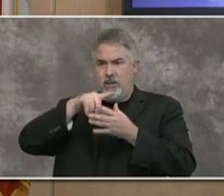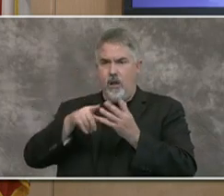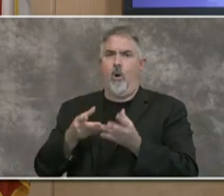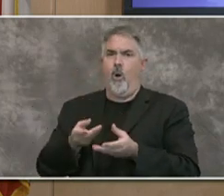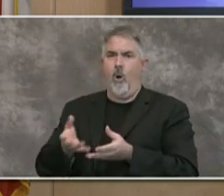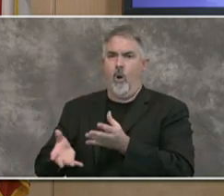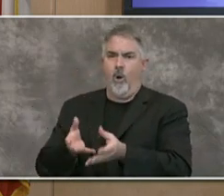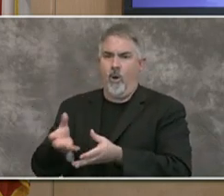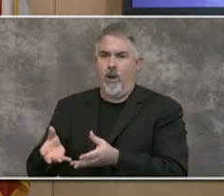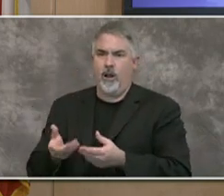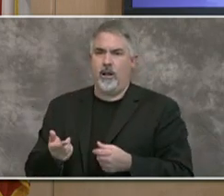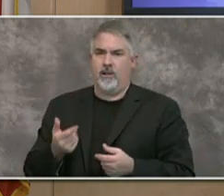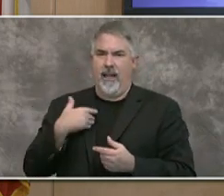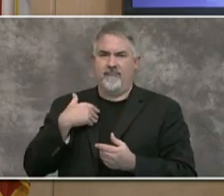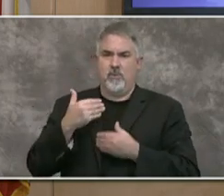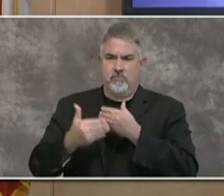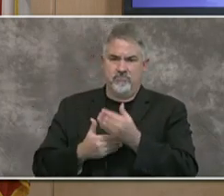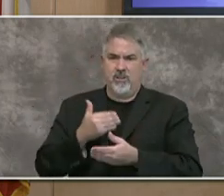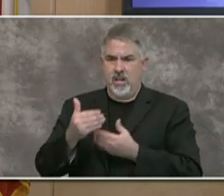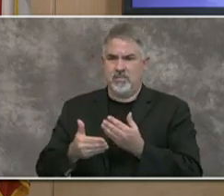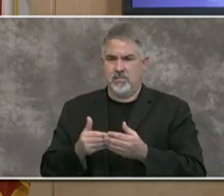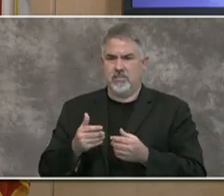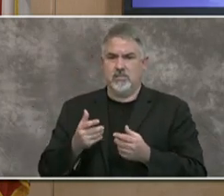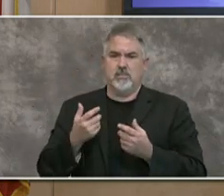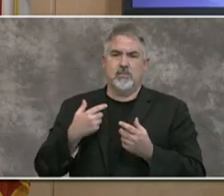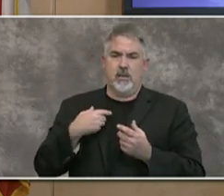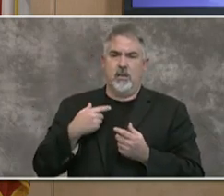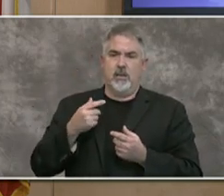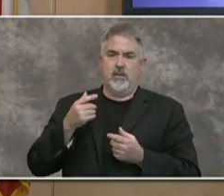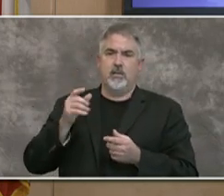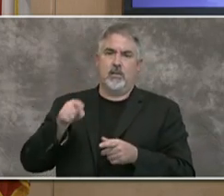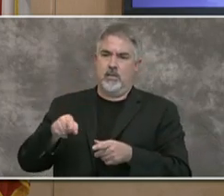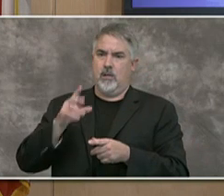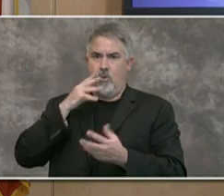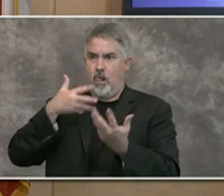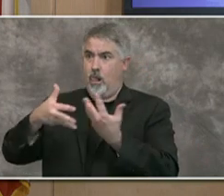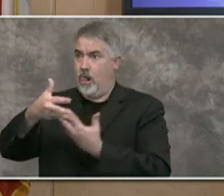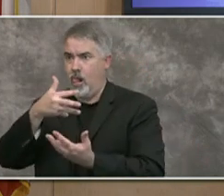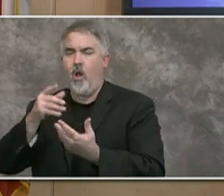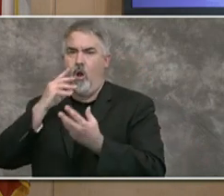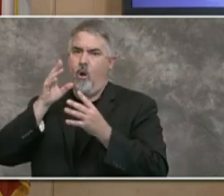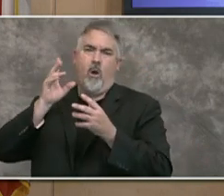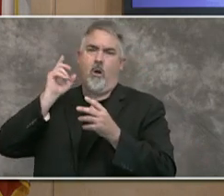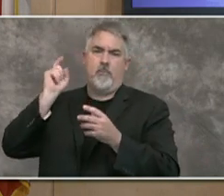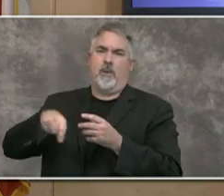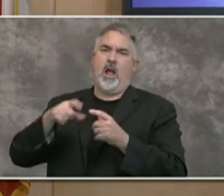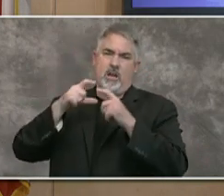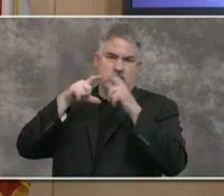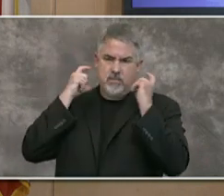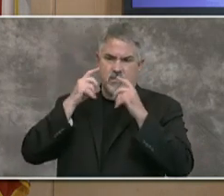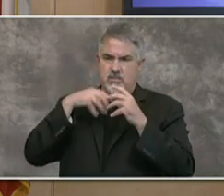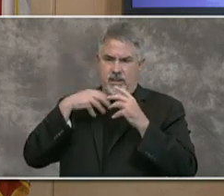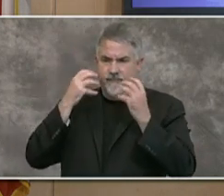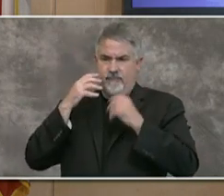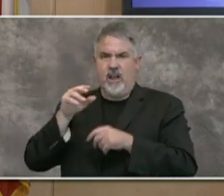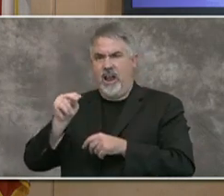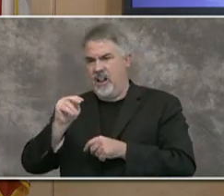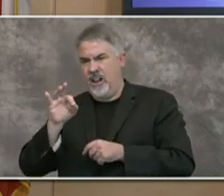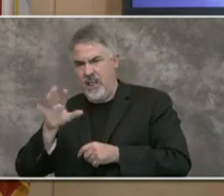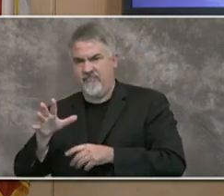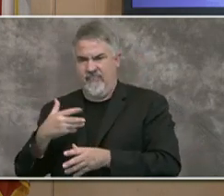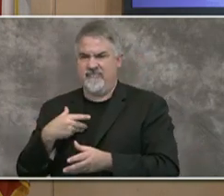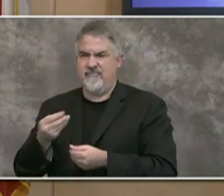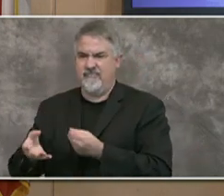generating procedure is somebody who needs a face mask and an N95 mask. There are very